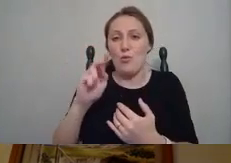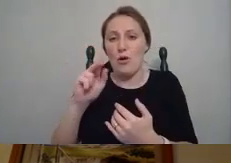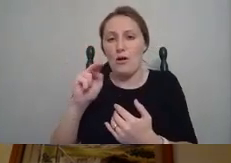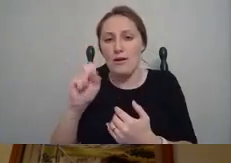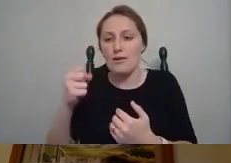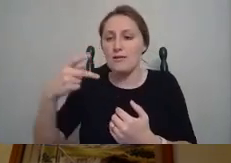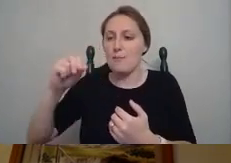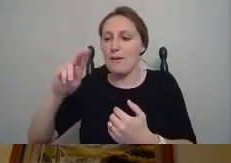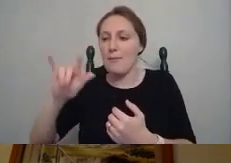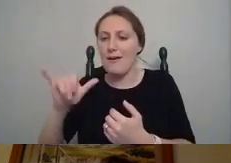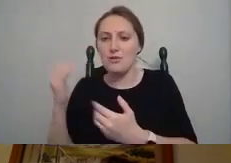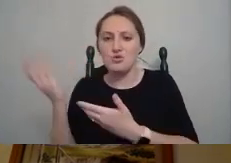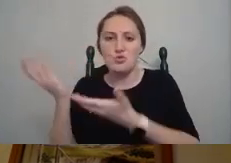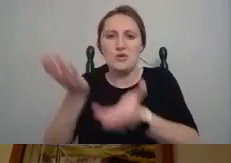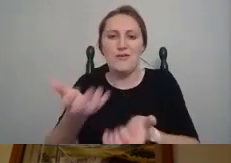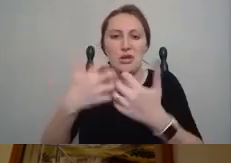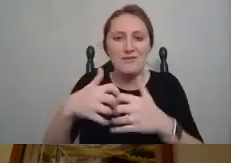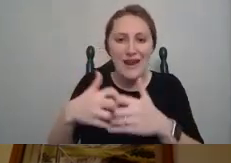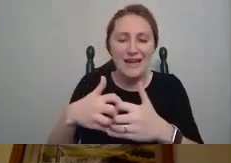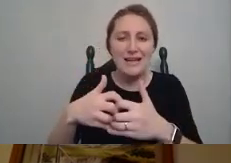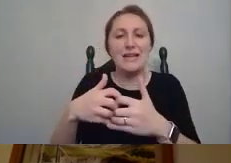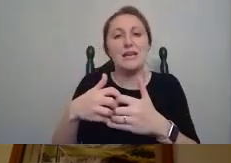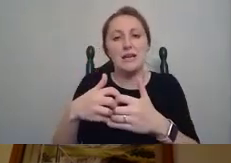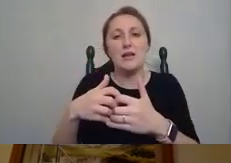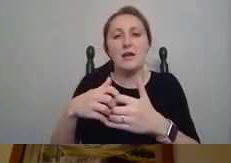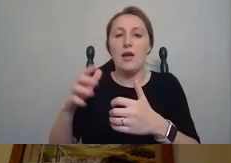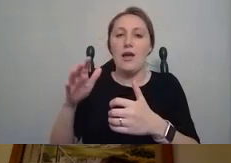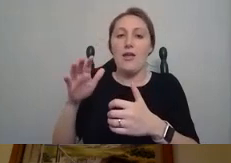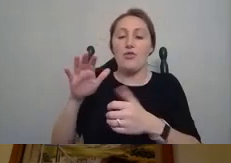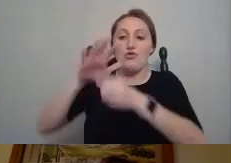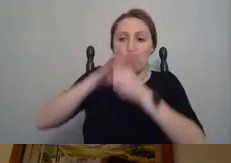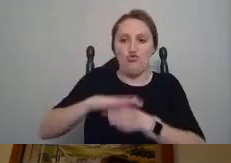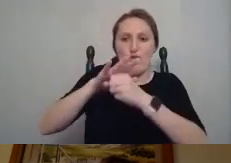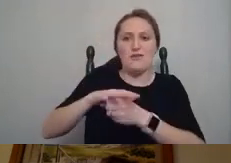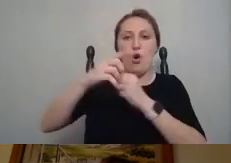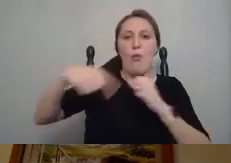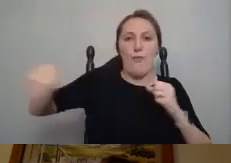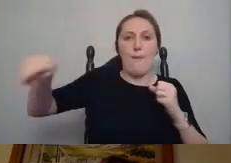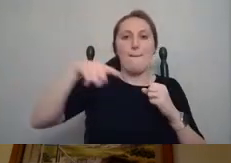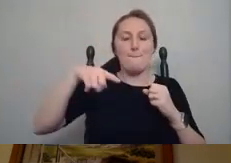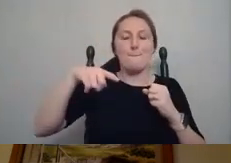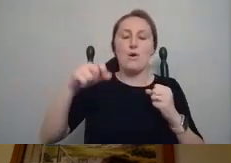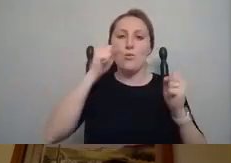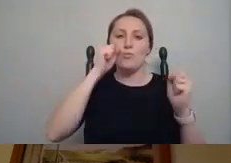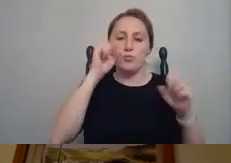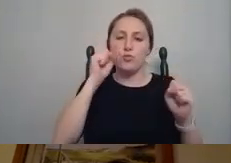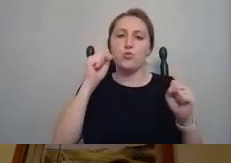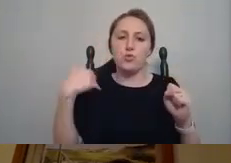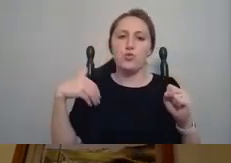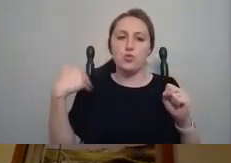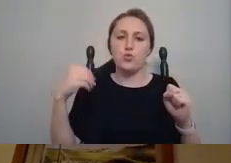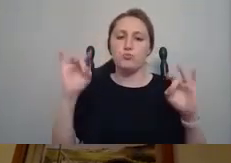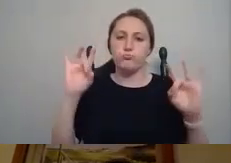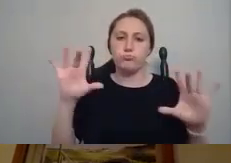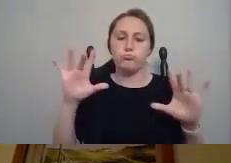And the stressors on those families and others are incredible. So I think the thing, like I said from the beginning, is we need